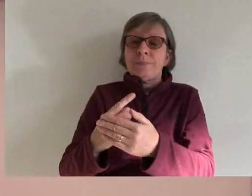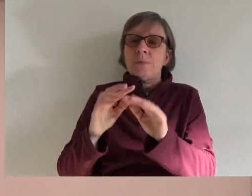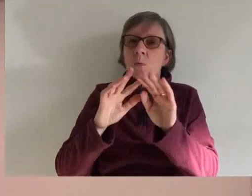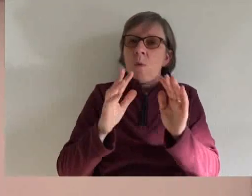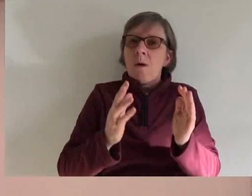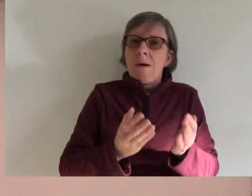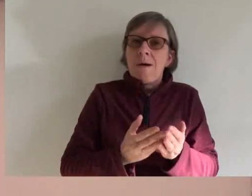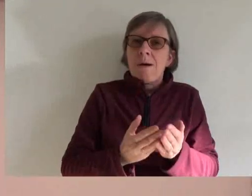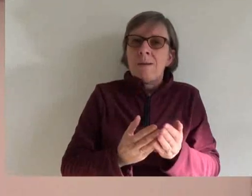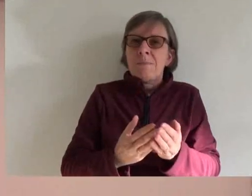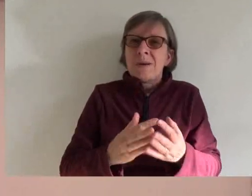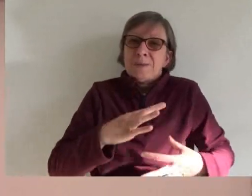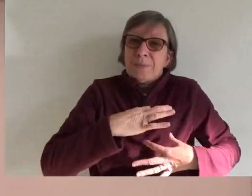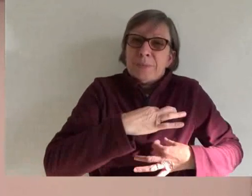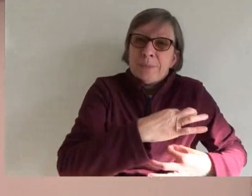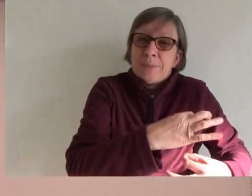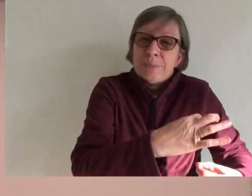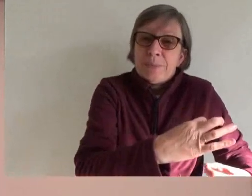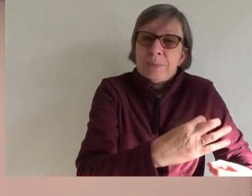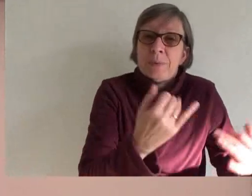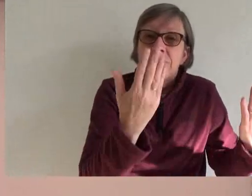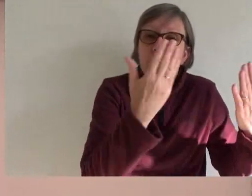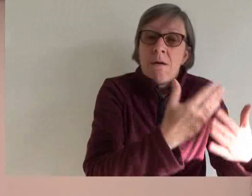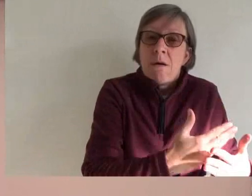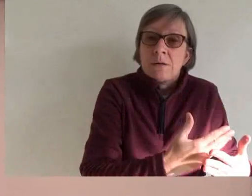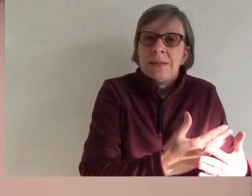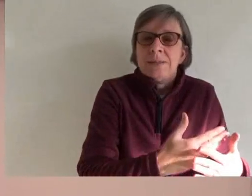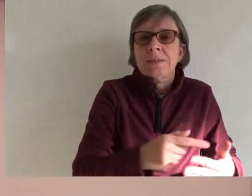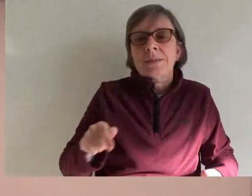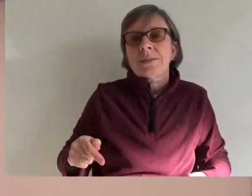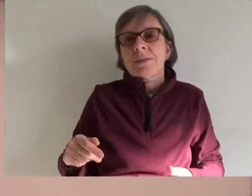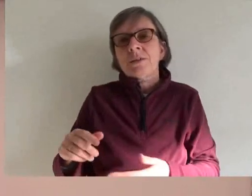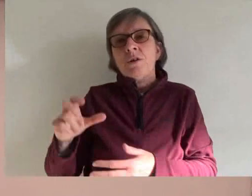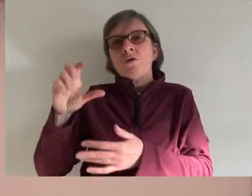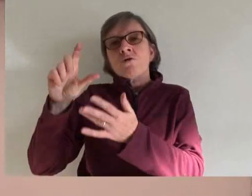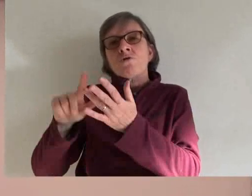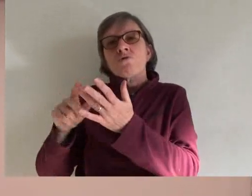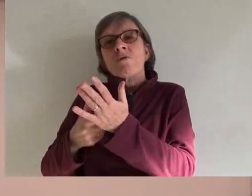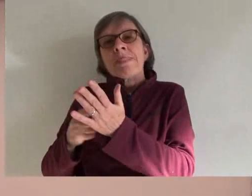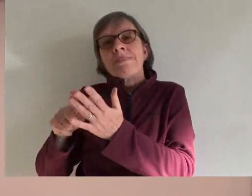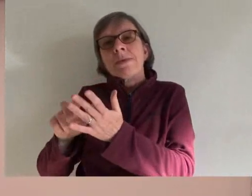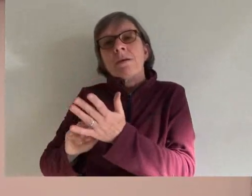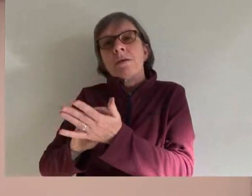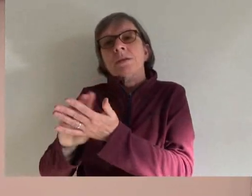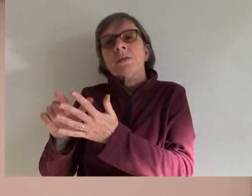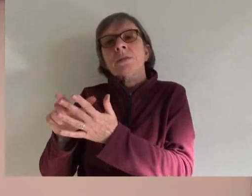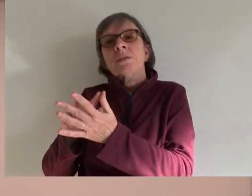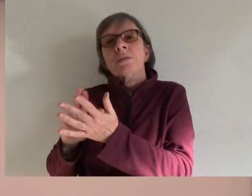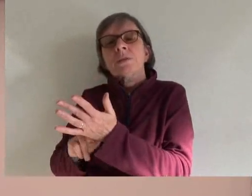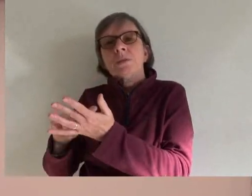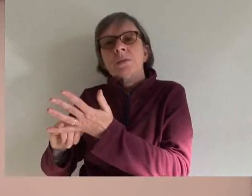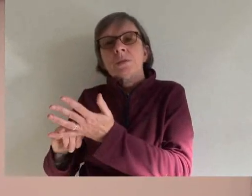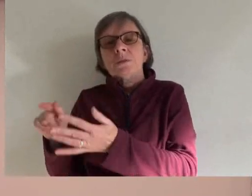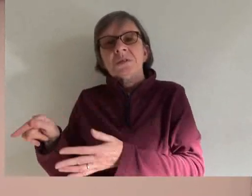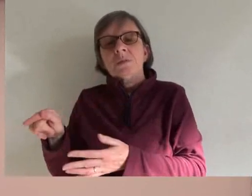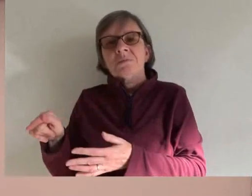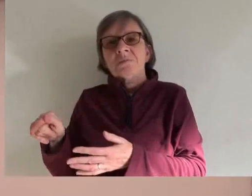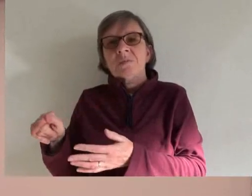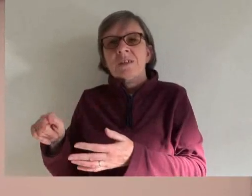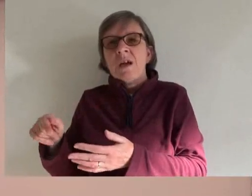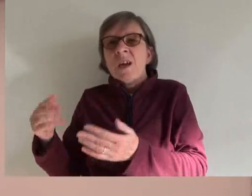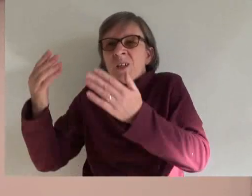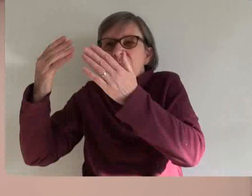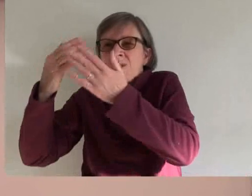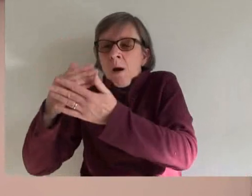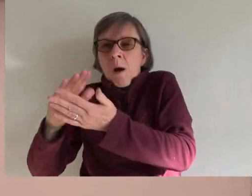were evil." And in 2 Corinthians chapter 4, verse 4, "The God of this age has blinded the minds of unbelievers so that they